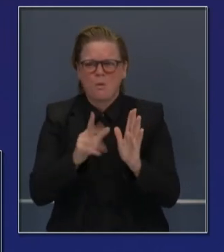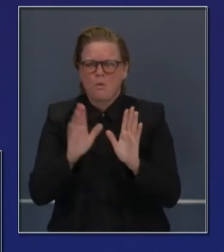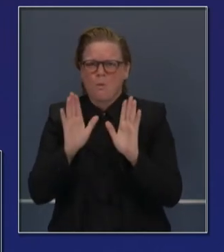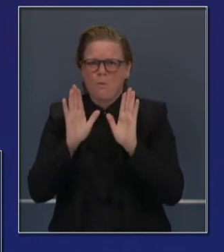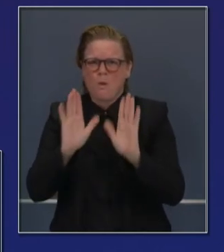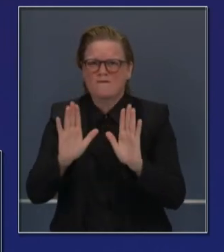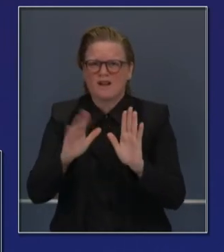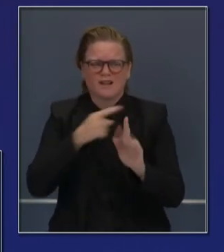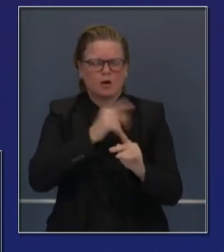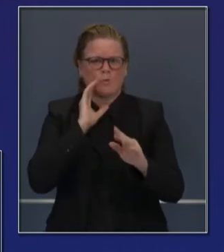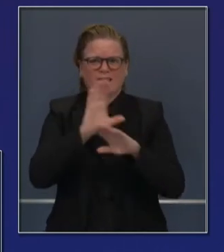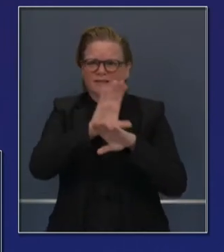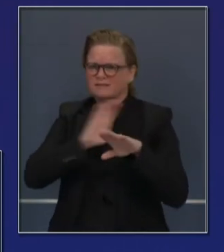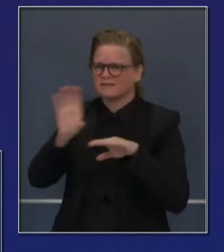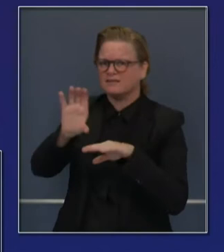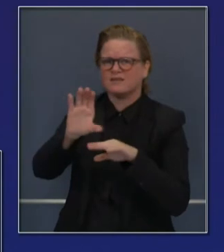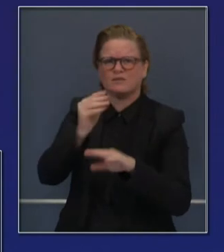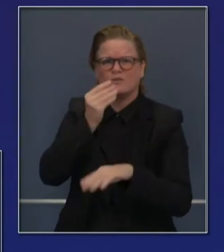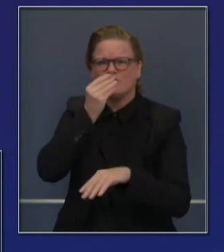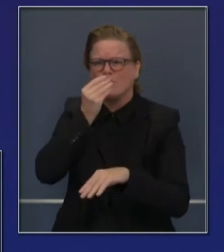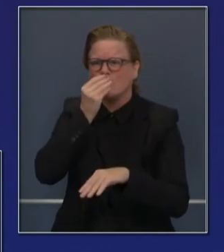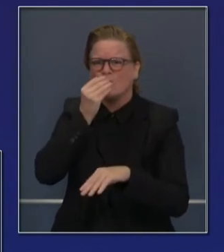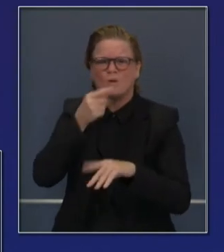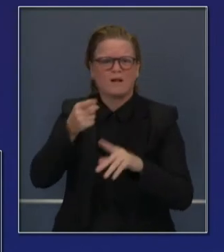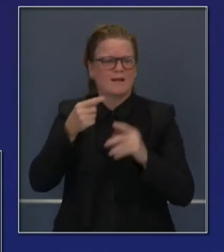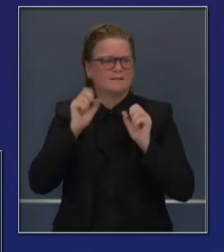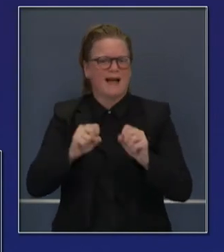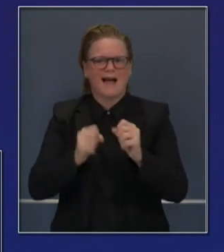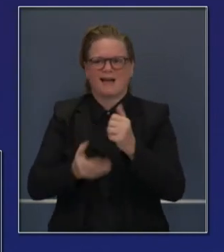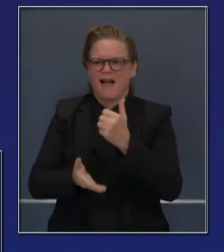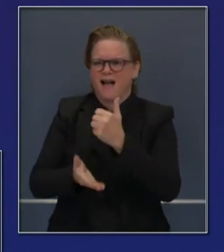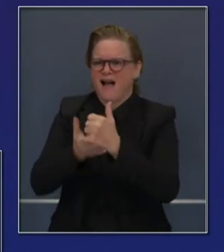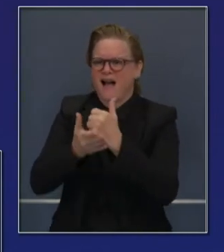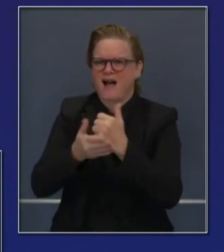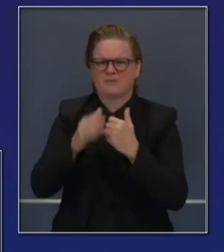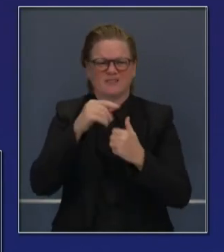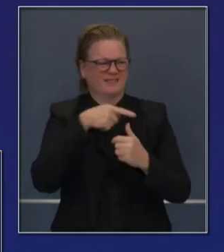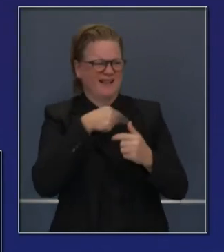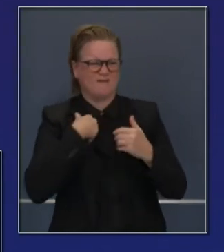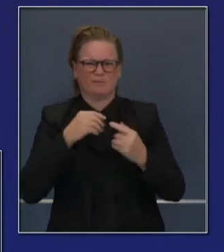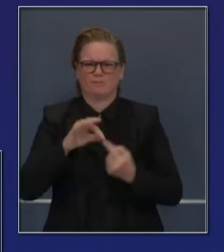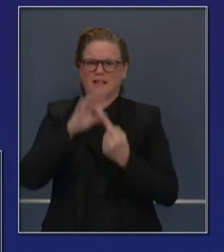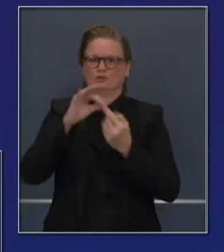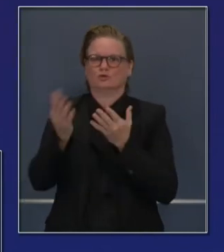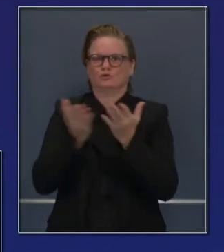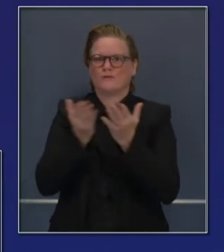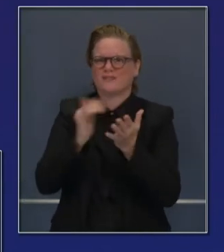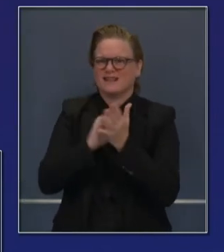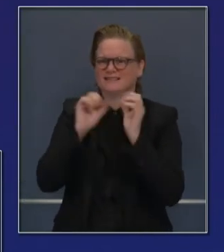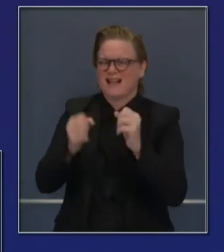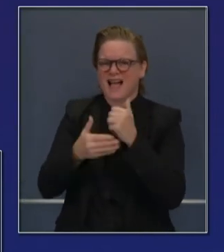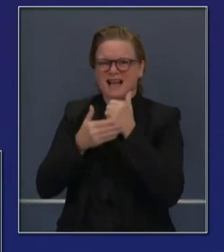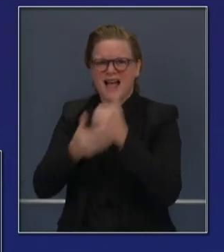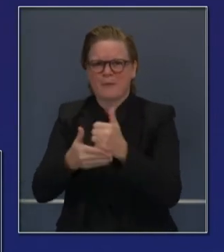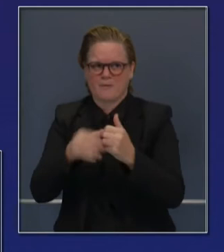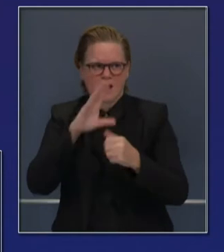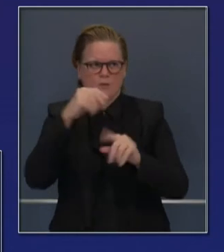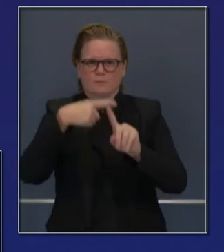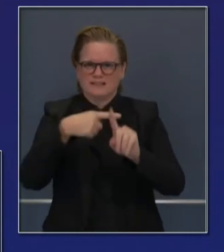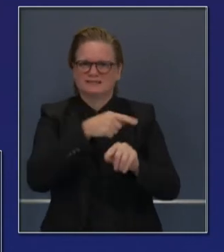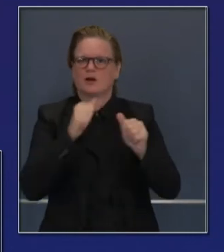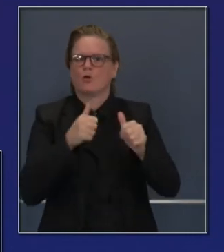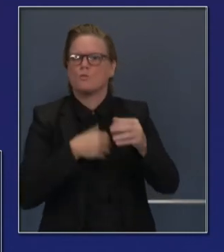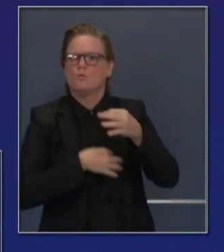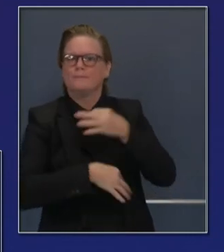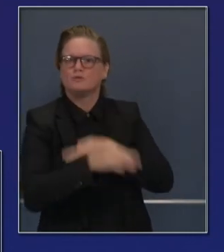those meals through the program reimbursement through FEMA and the state, working with our counties. Already